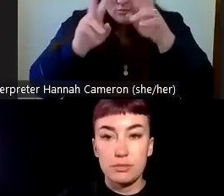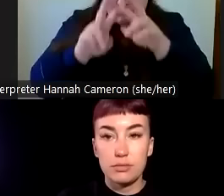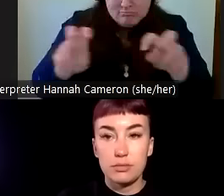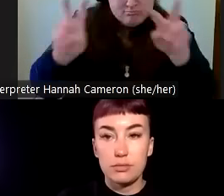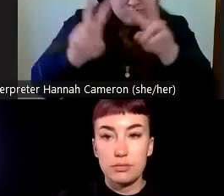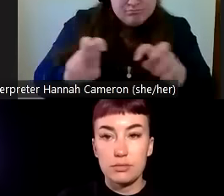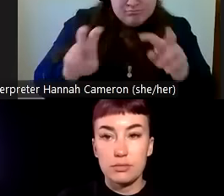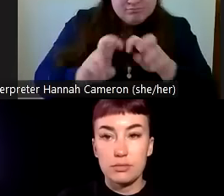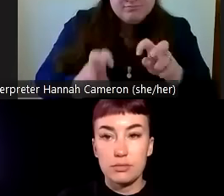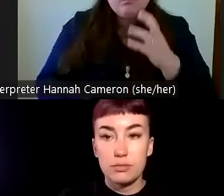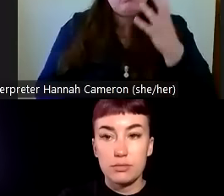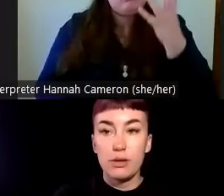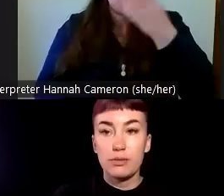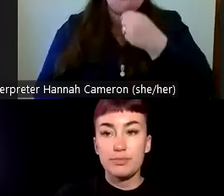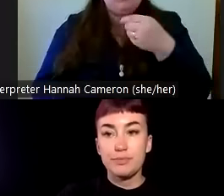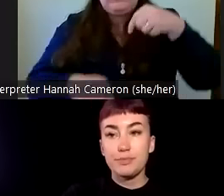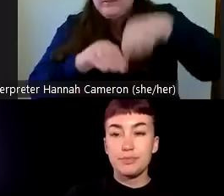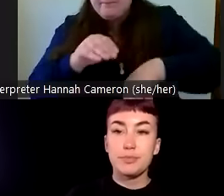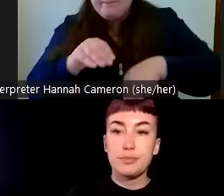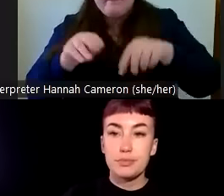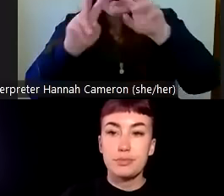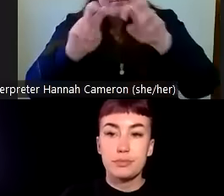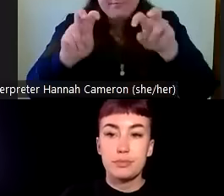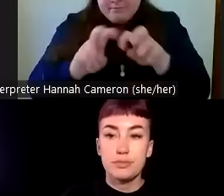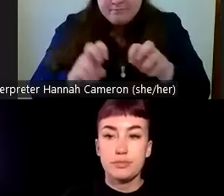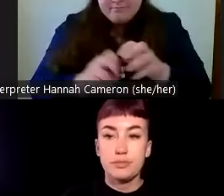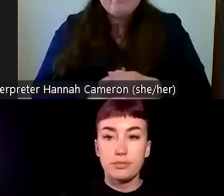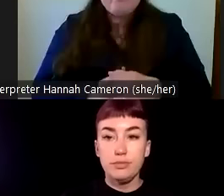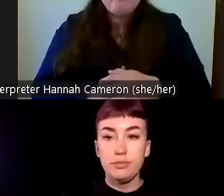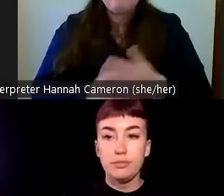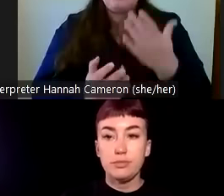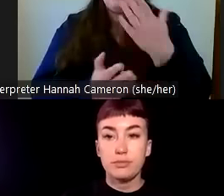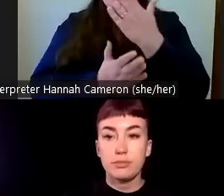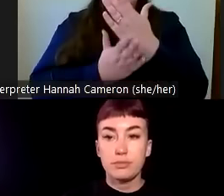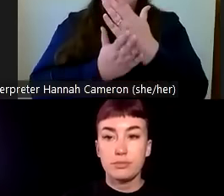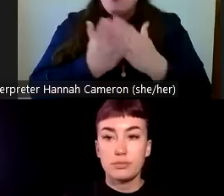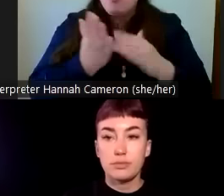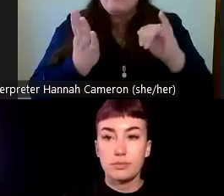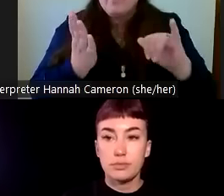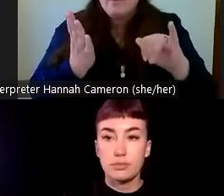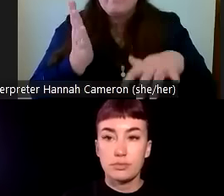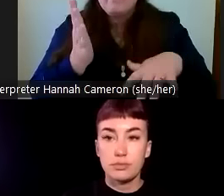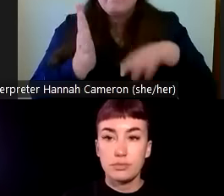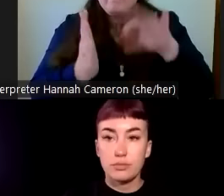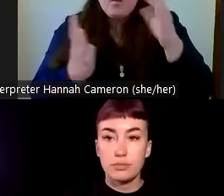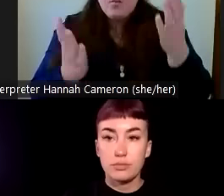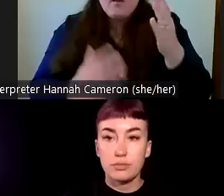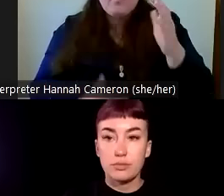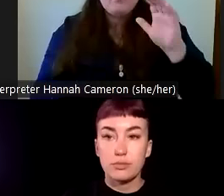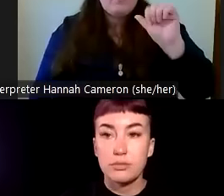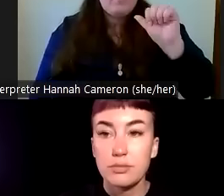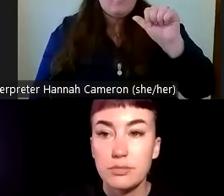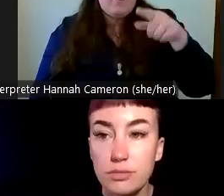And part of it was finding out that my alpha-synuclein ain't what it ought to